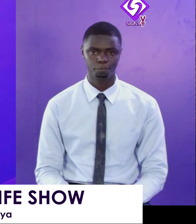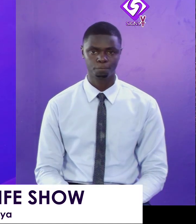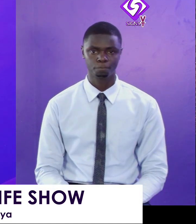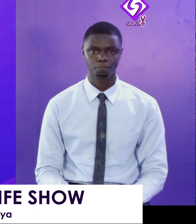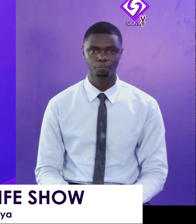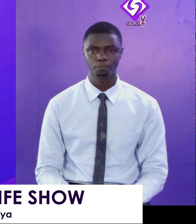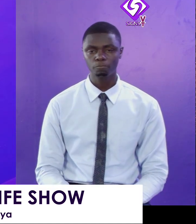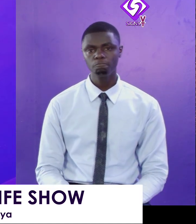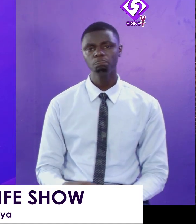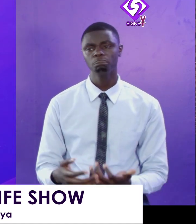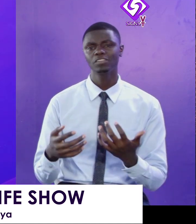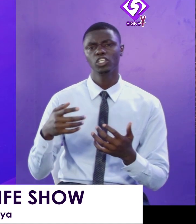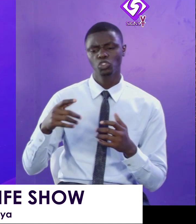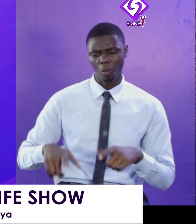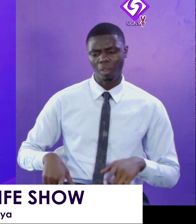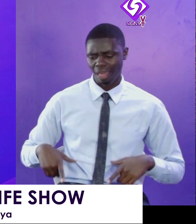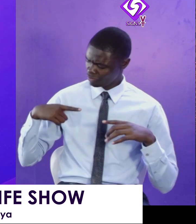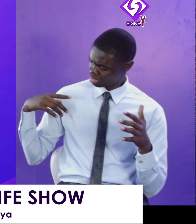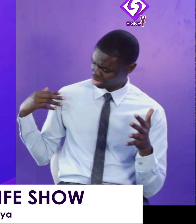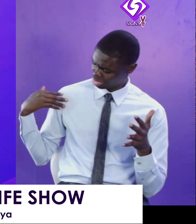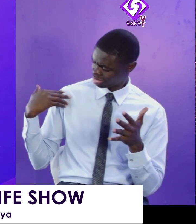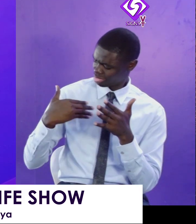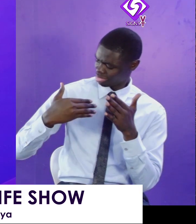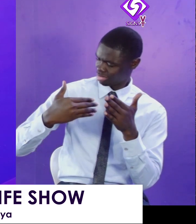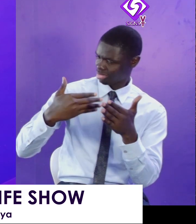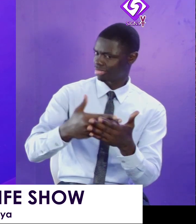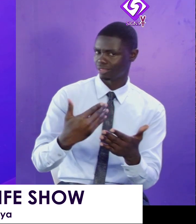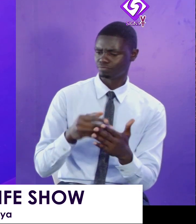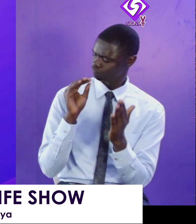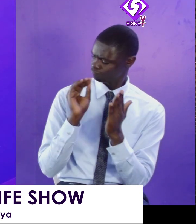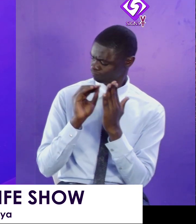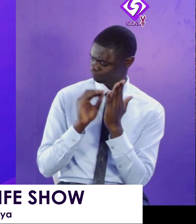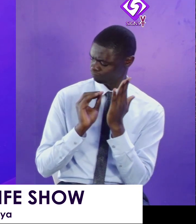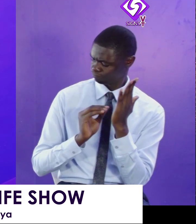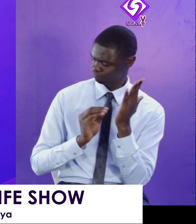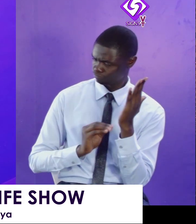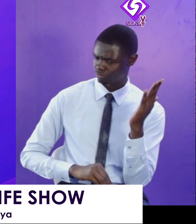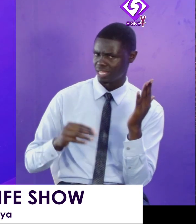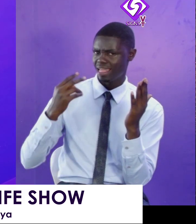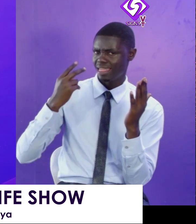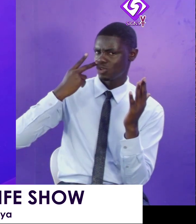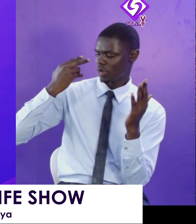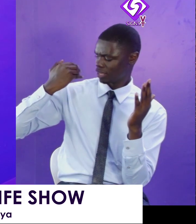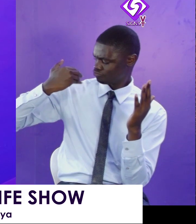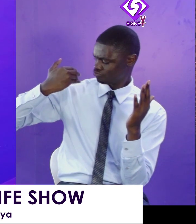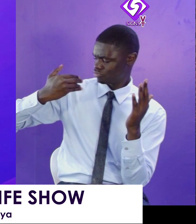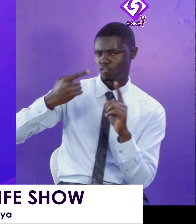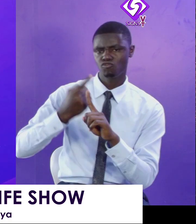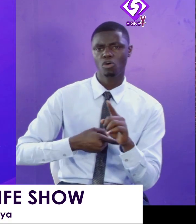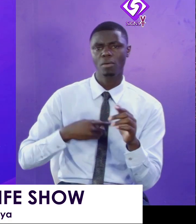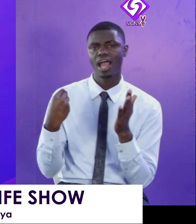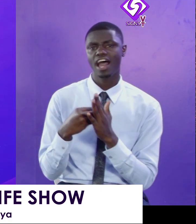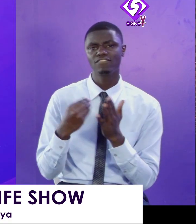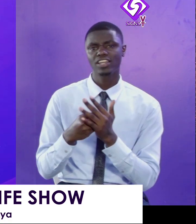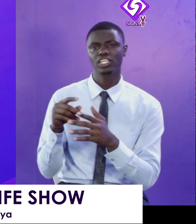take stock of your life, all the sectors of your life. Just take stock and look at them from a financial